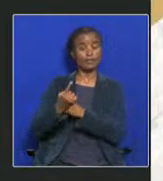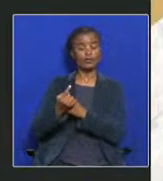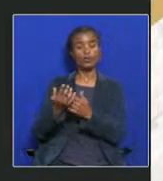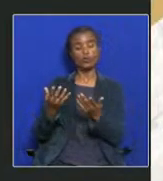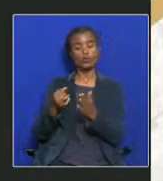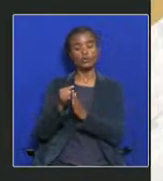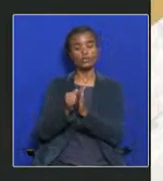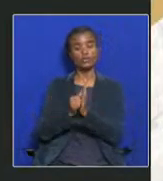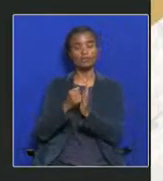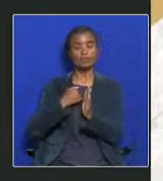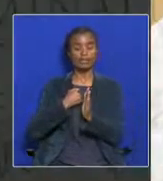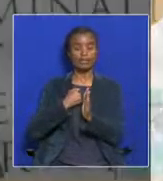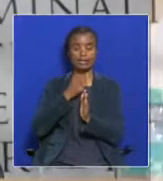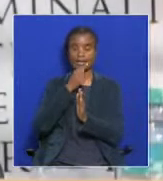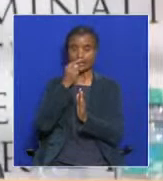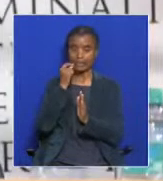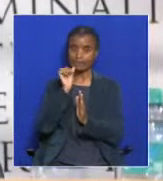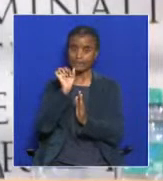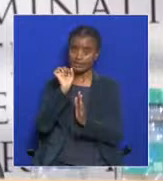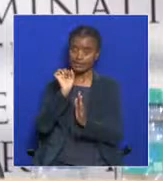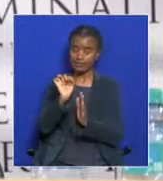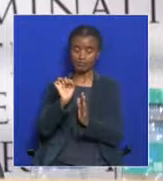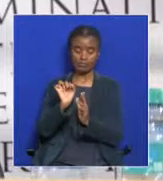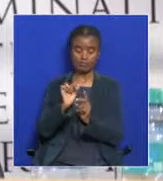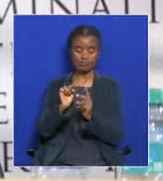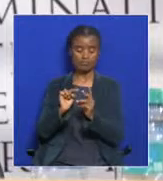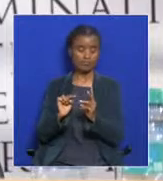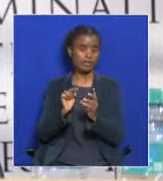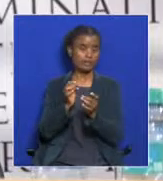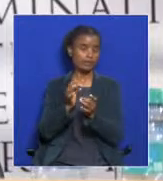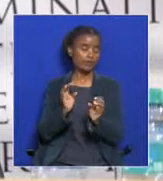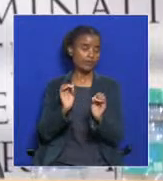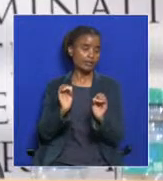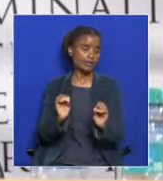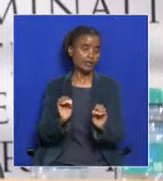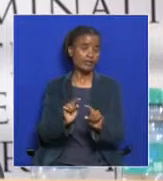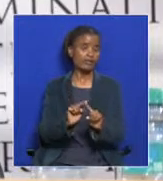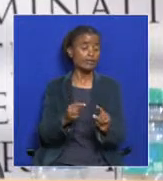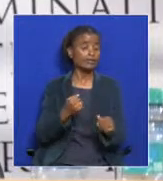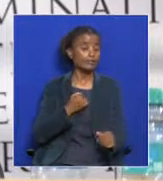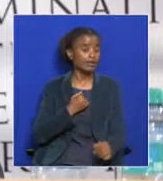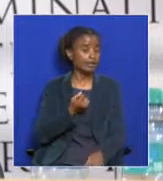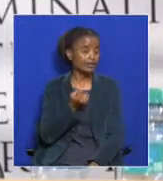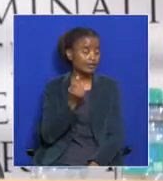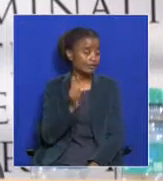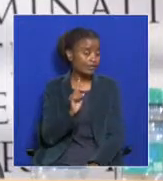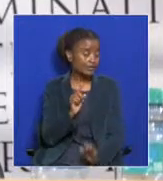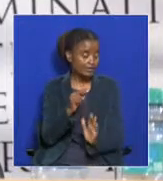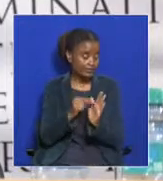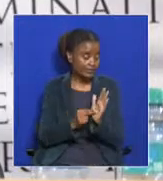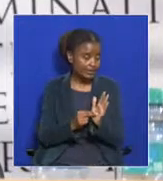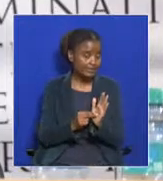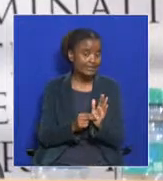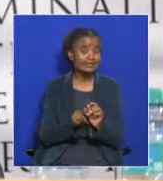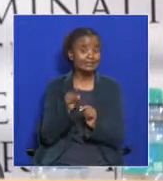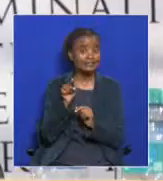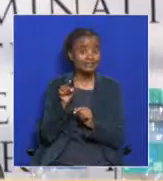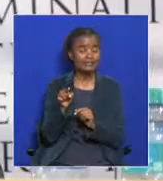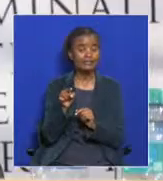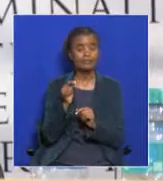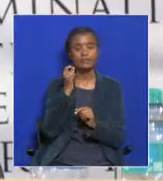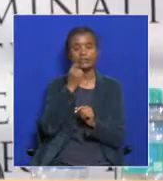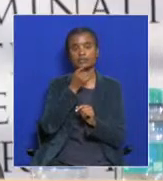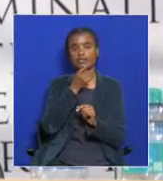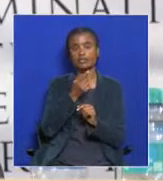their names. Now, my understanding of what I'm reading is she doesn't even have a